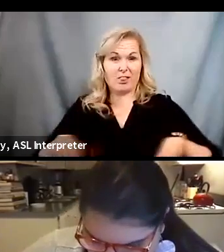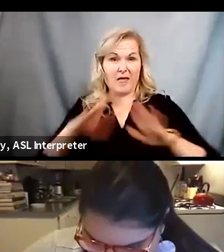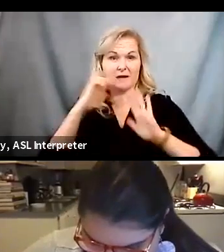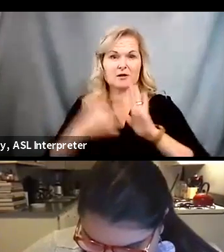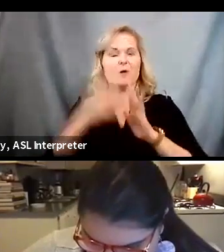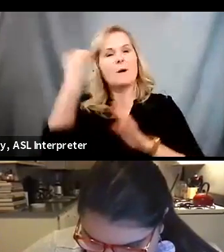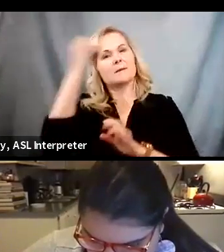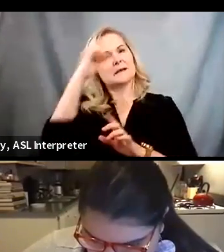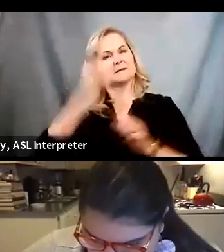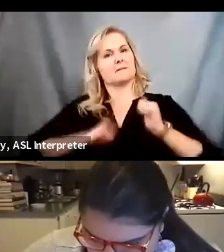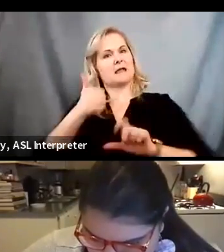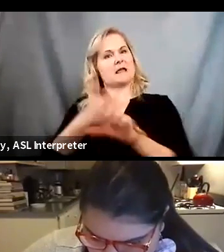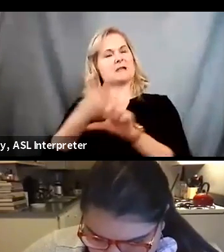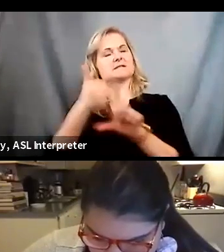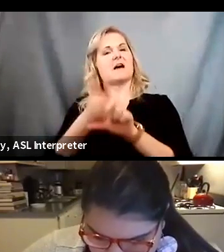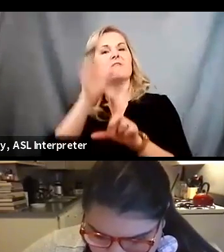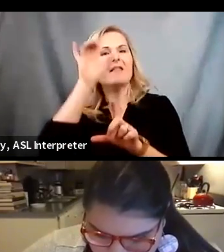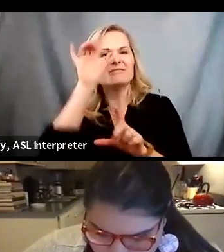acknowledgement.